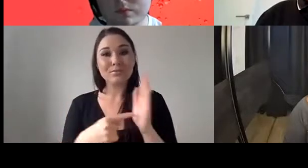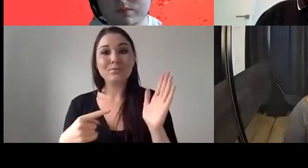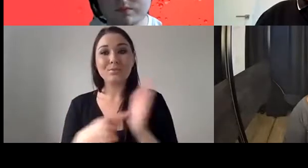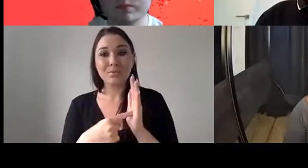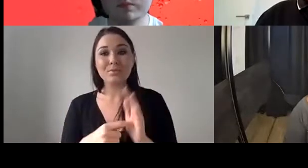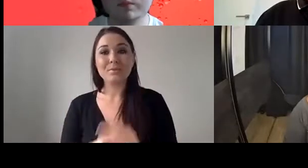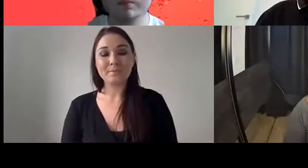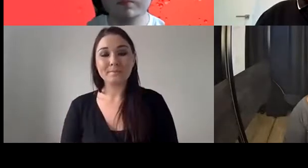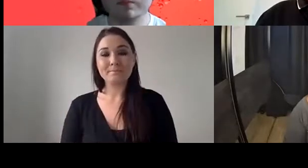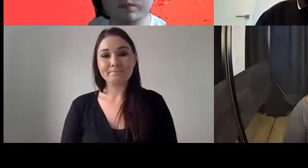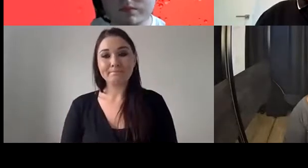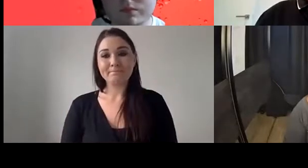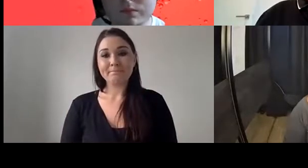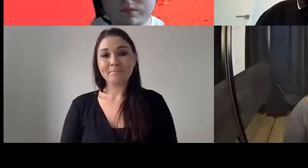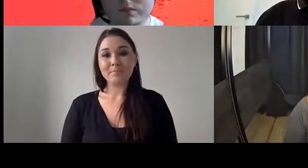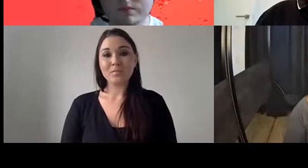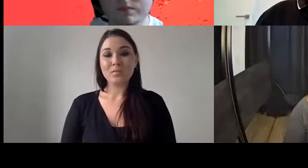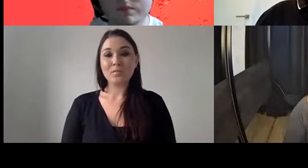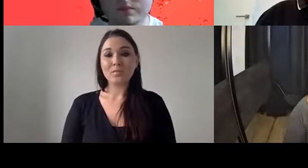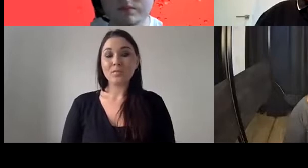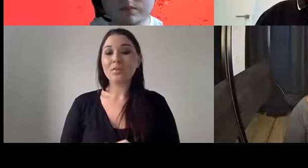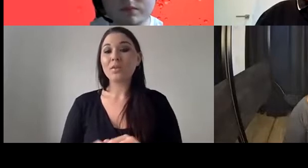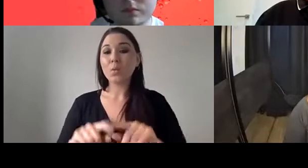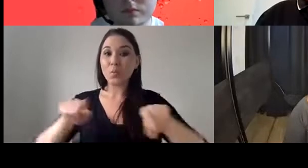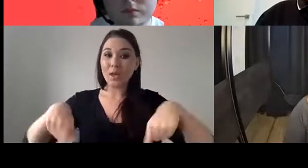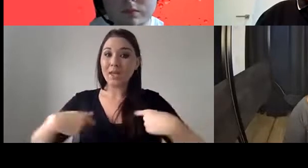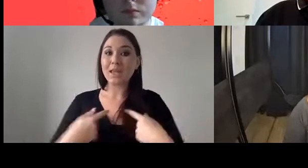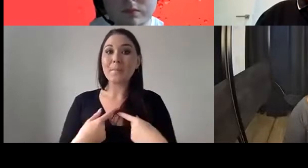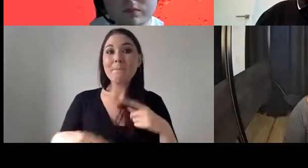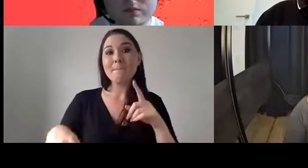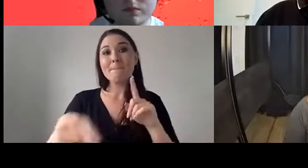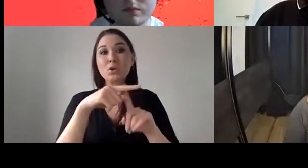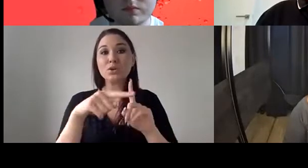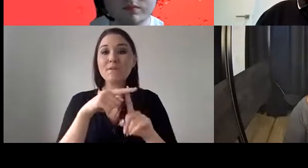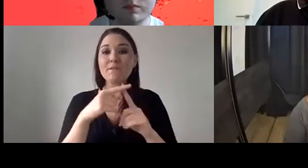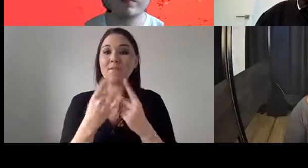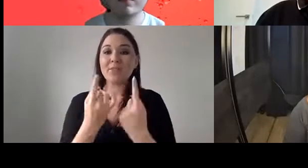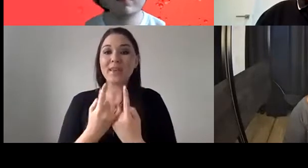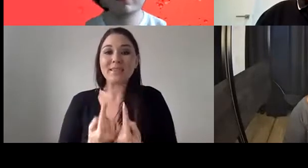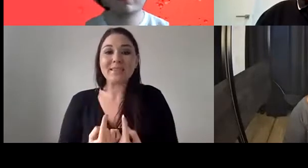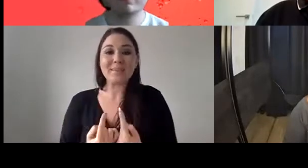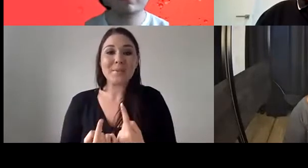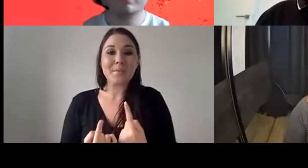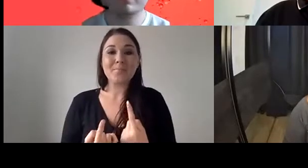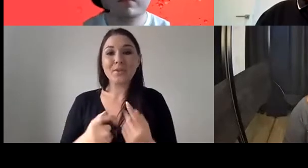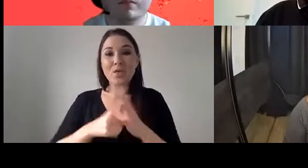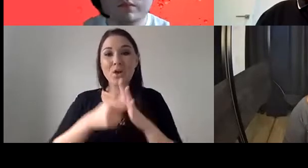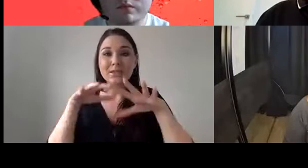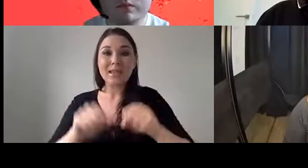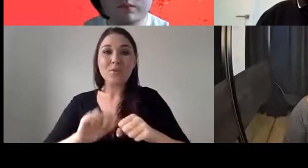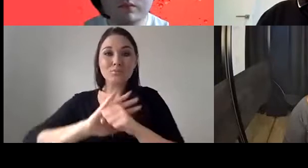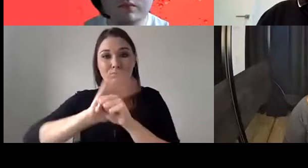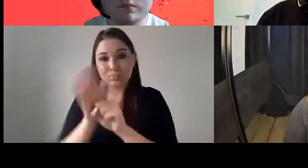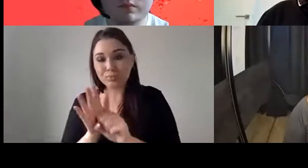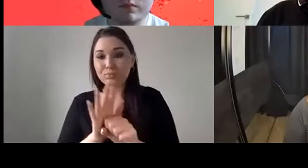attitudinal as well. You know, we are, one of the positive things about the pandemic really is remote work is being